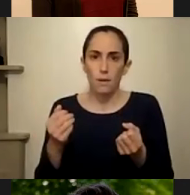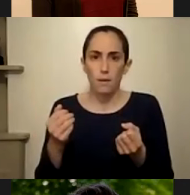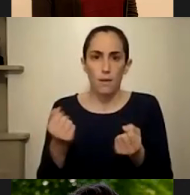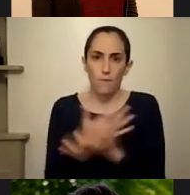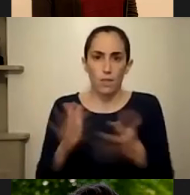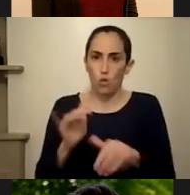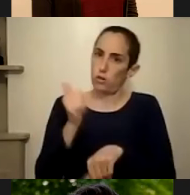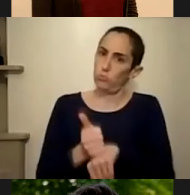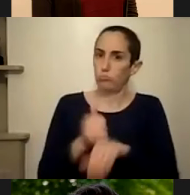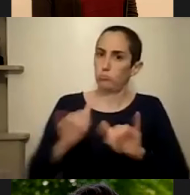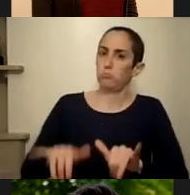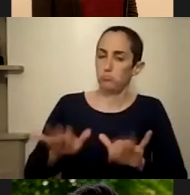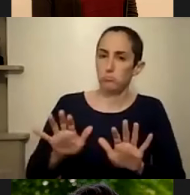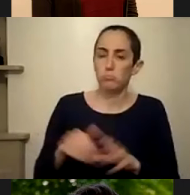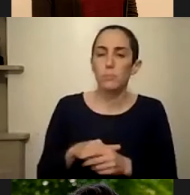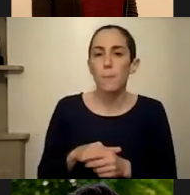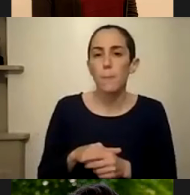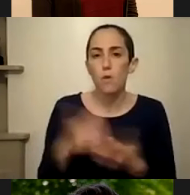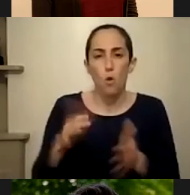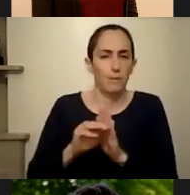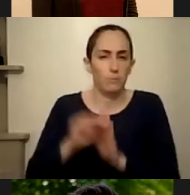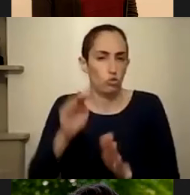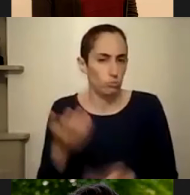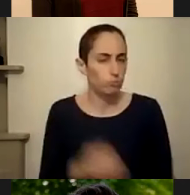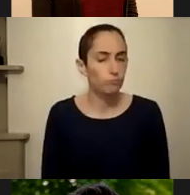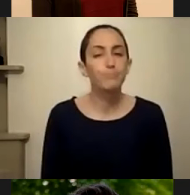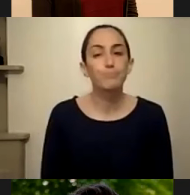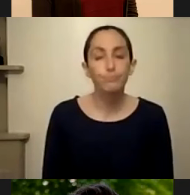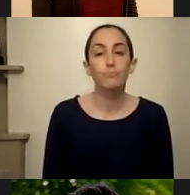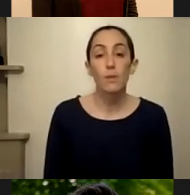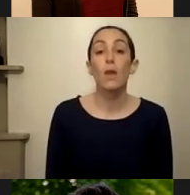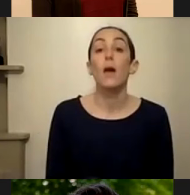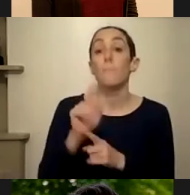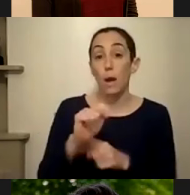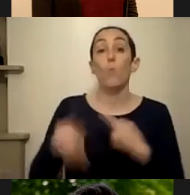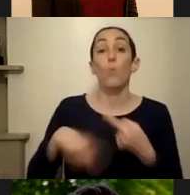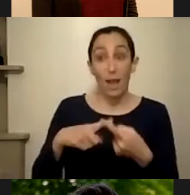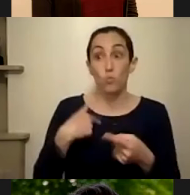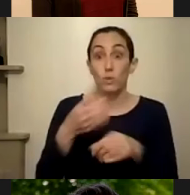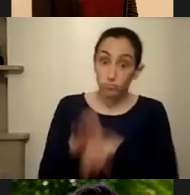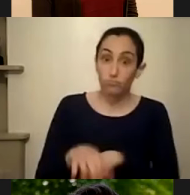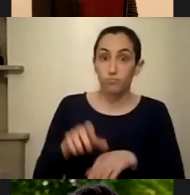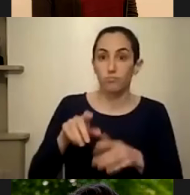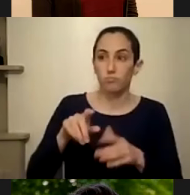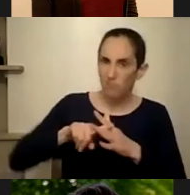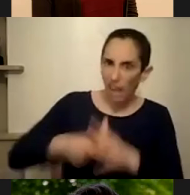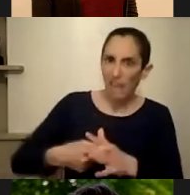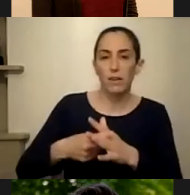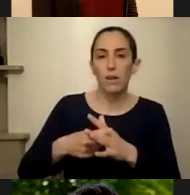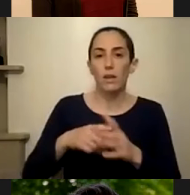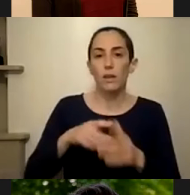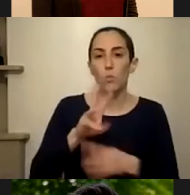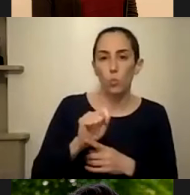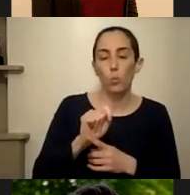Everything is at a terminal mature stage. However, when we activate the wind signaling